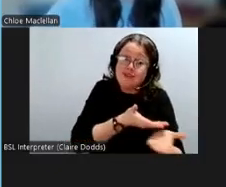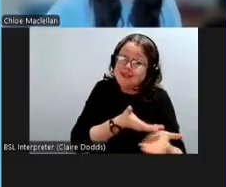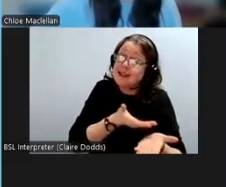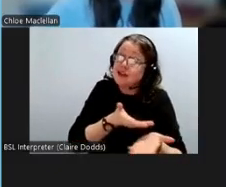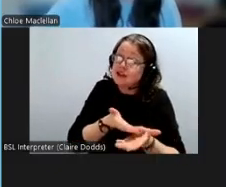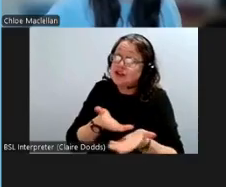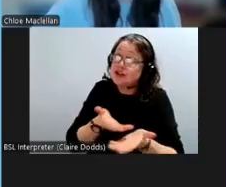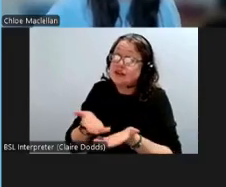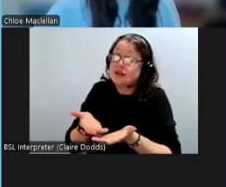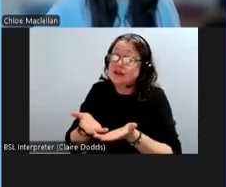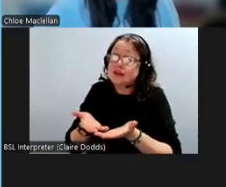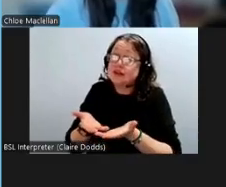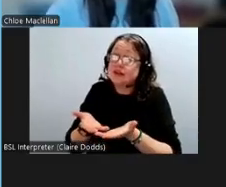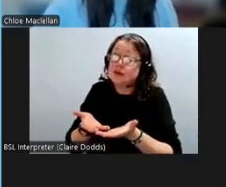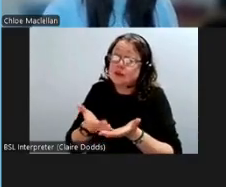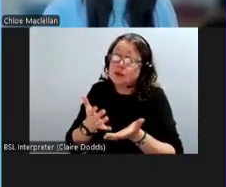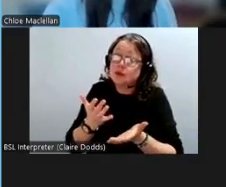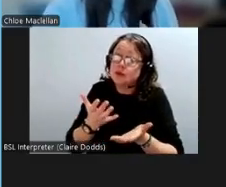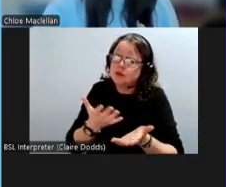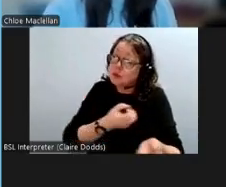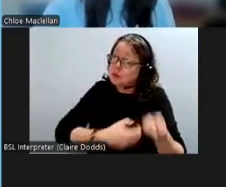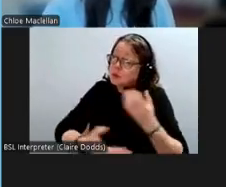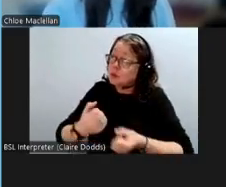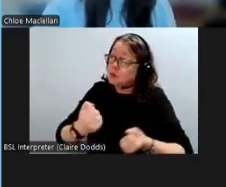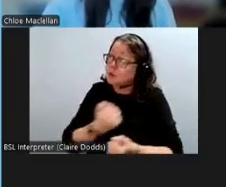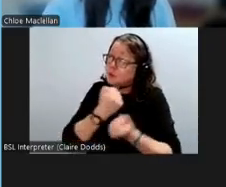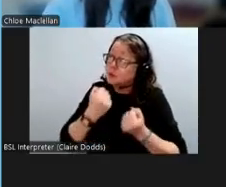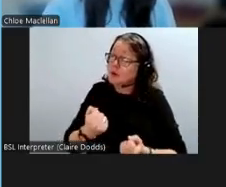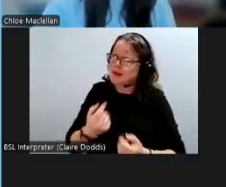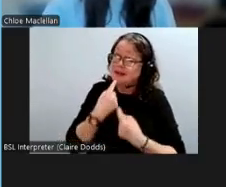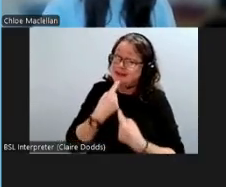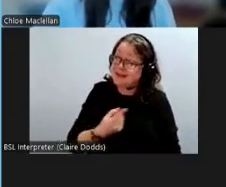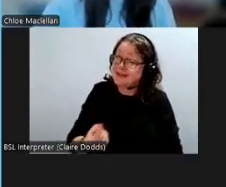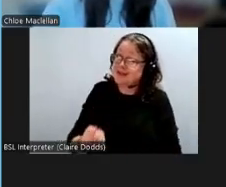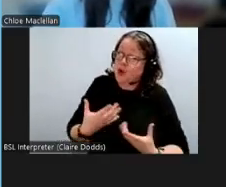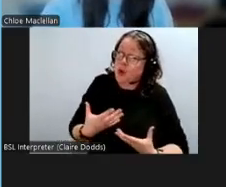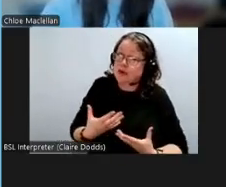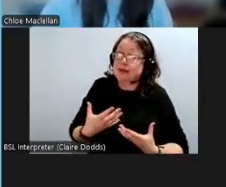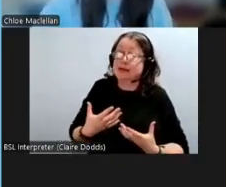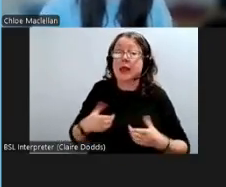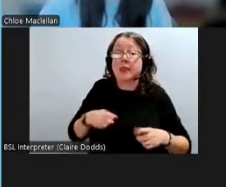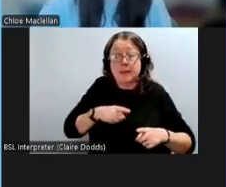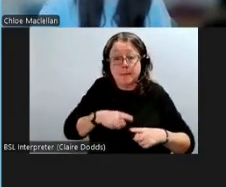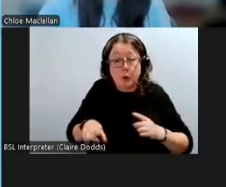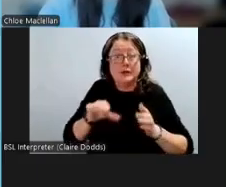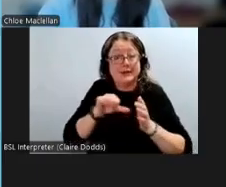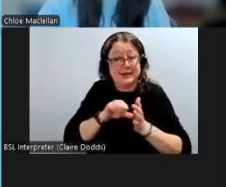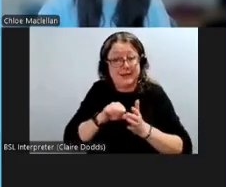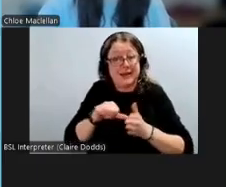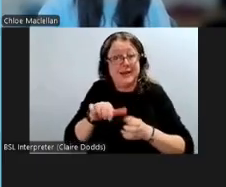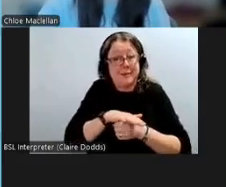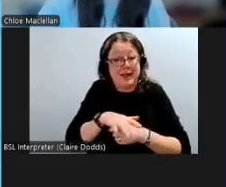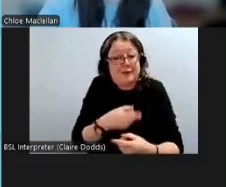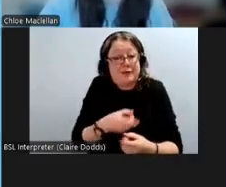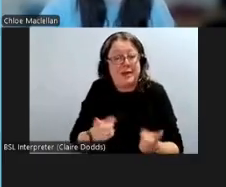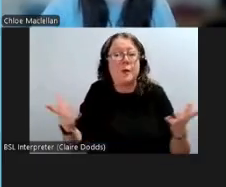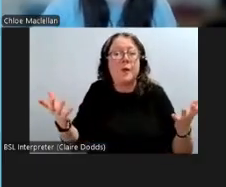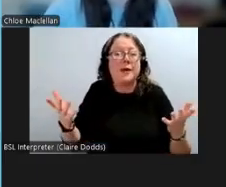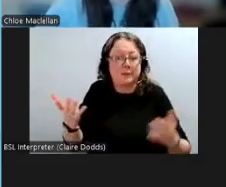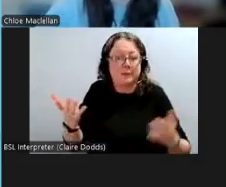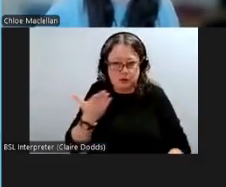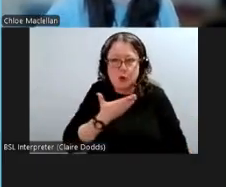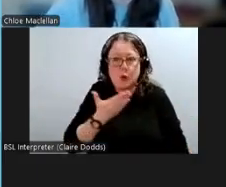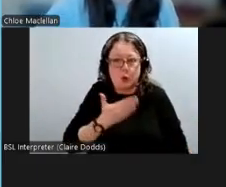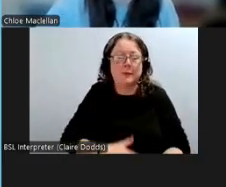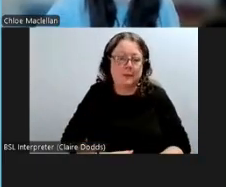to be poor was school. And so Children Northeast found some funding to work with 4 schools to